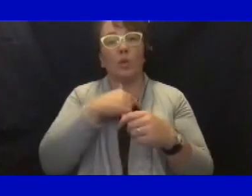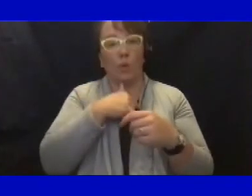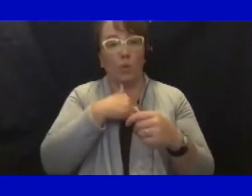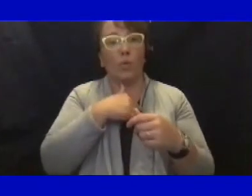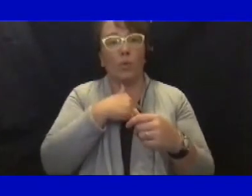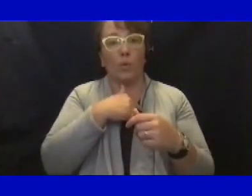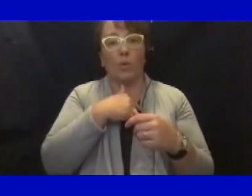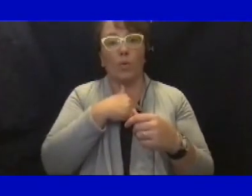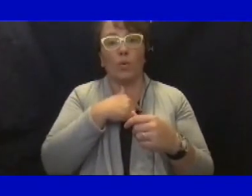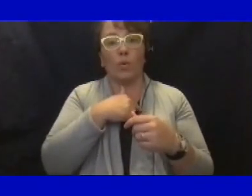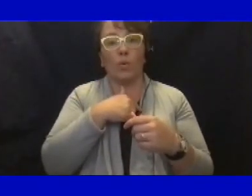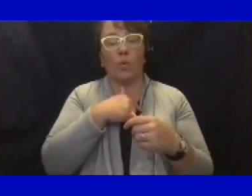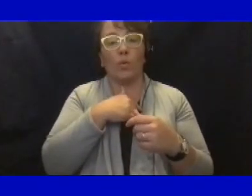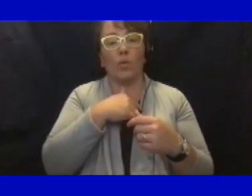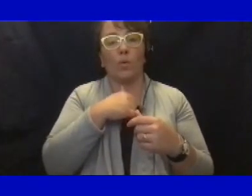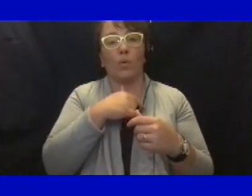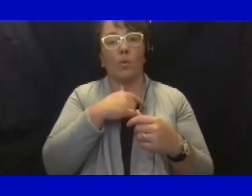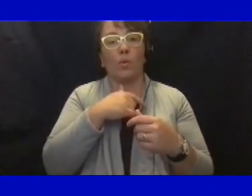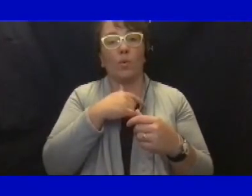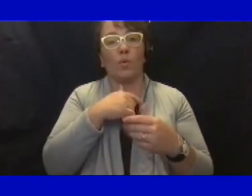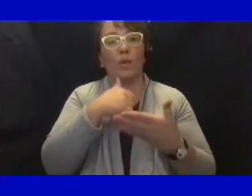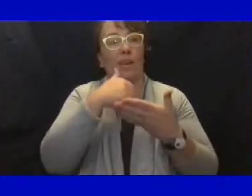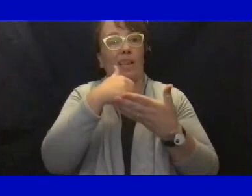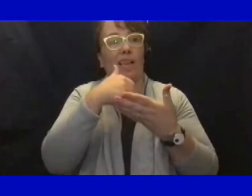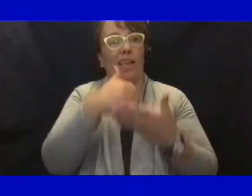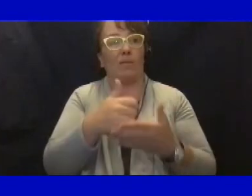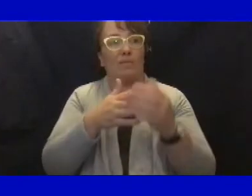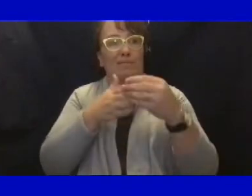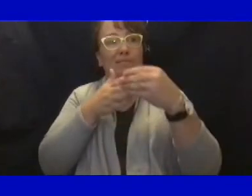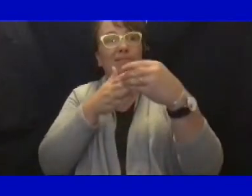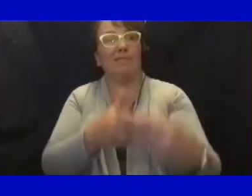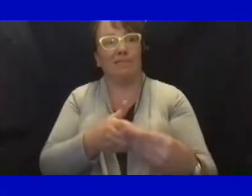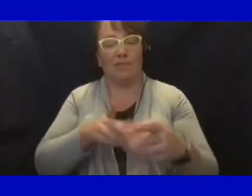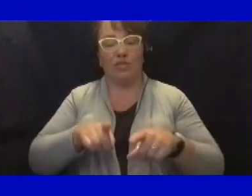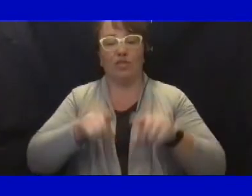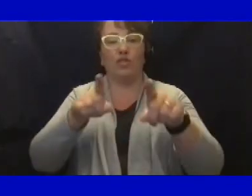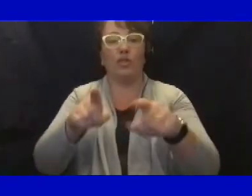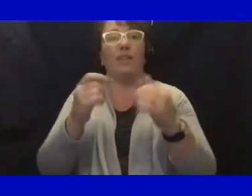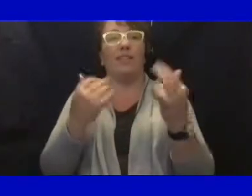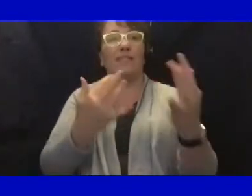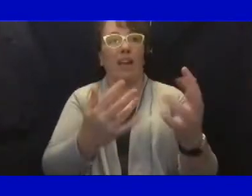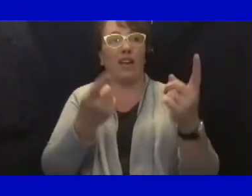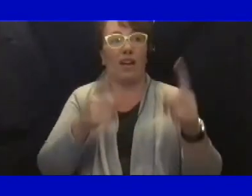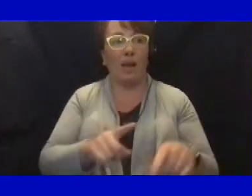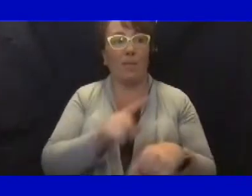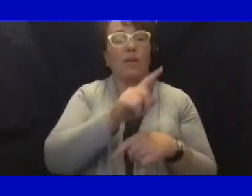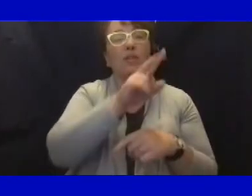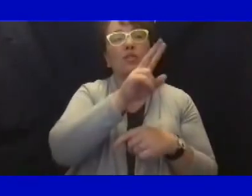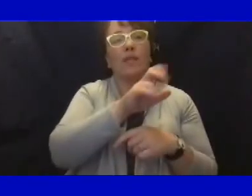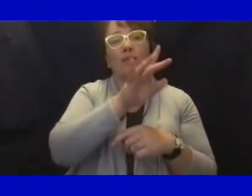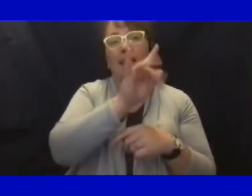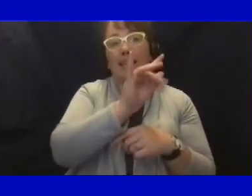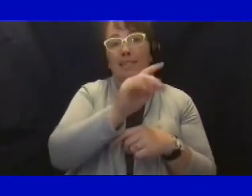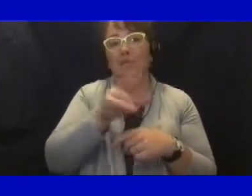winter in 2018 and 2019. And so what I'd like to do now is go to our slide presentation, if we may.